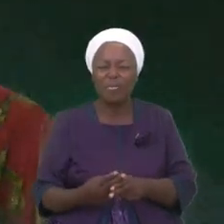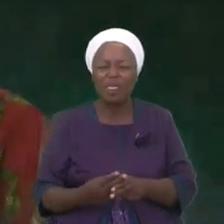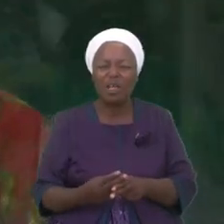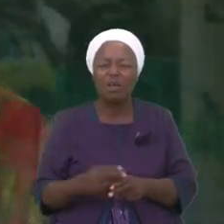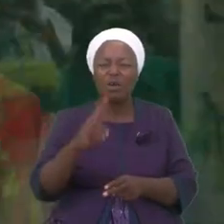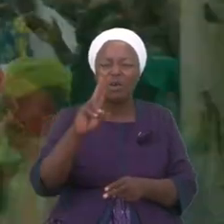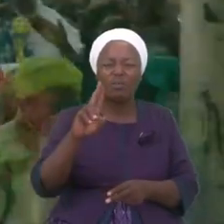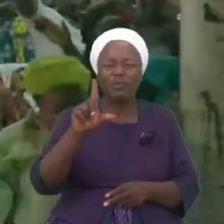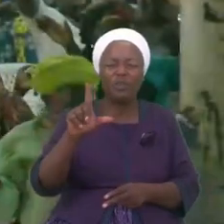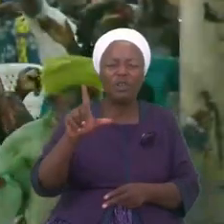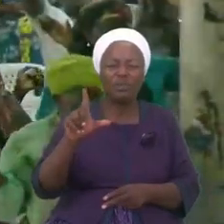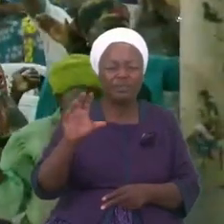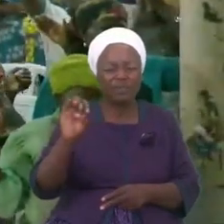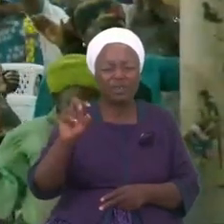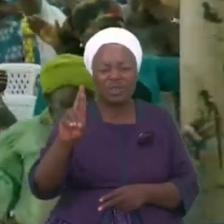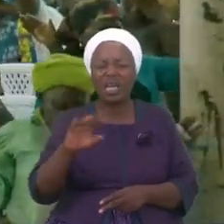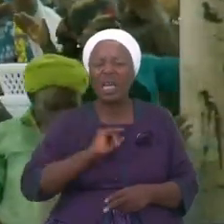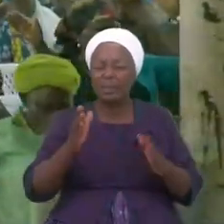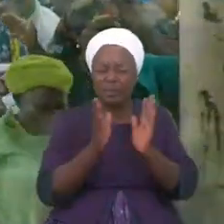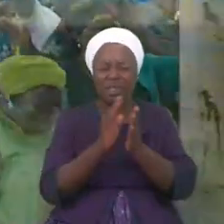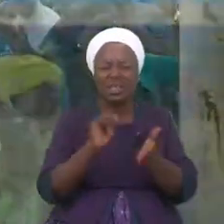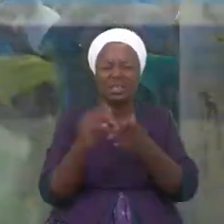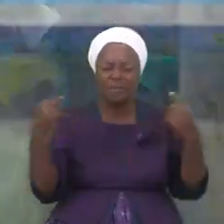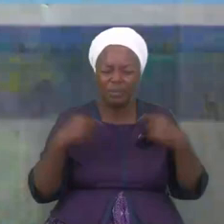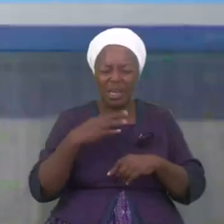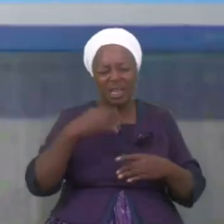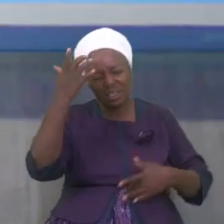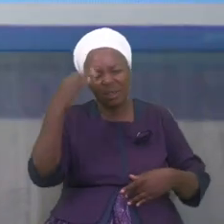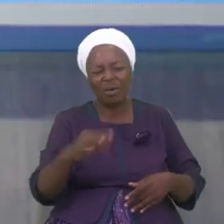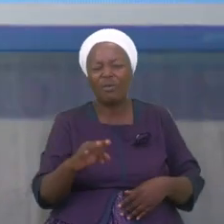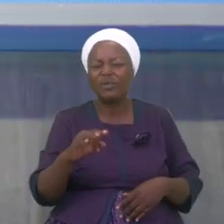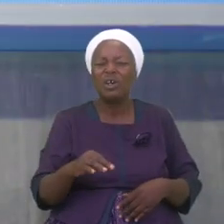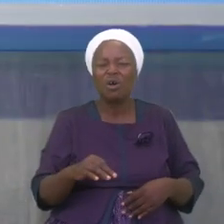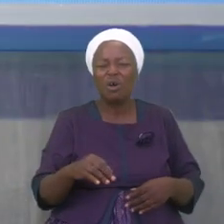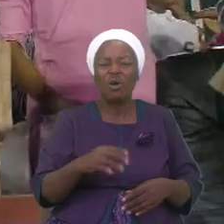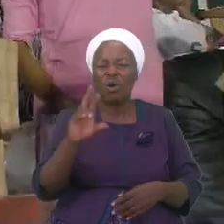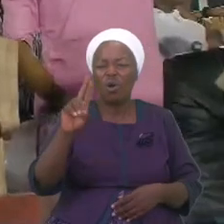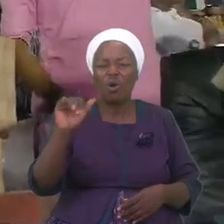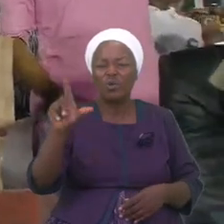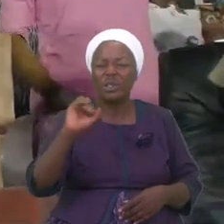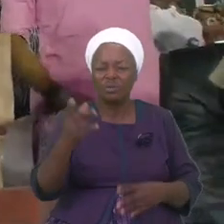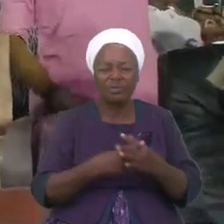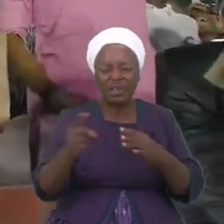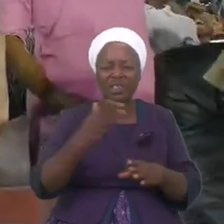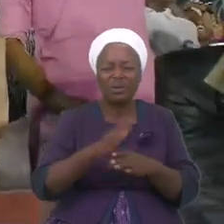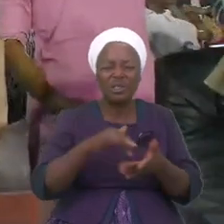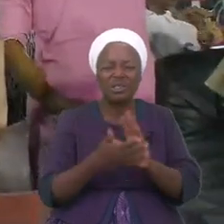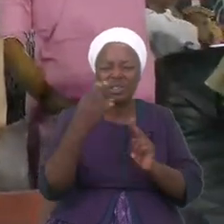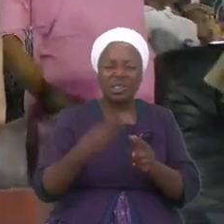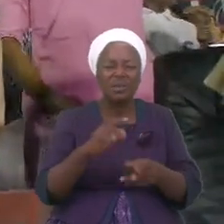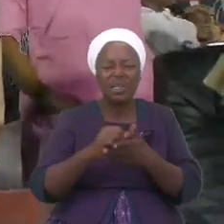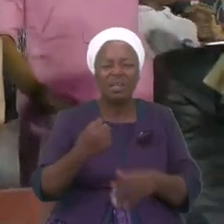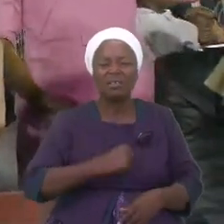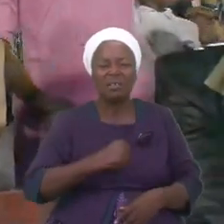I pray the pain and the symptoms of ulcer will vanish away in Jesus' name. Tuberculosis,